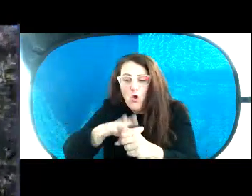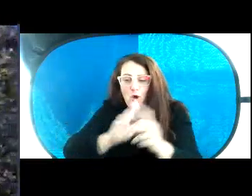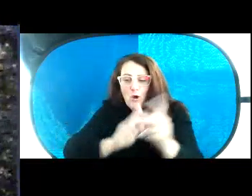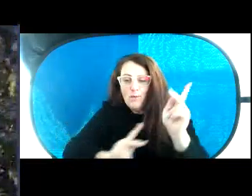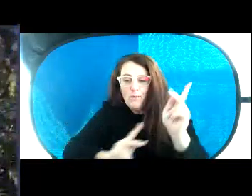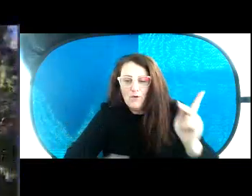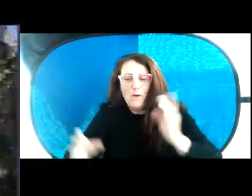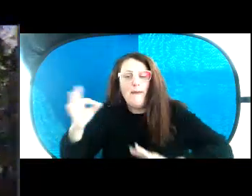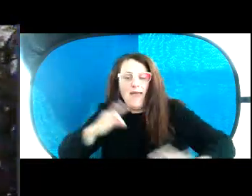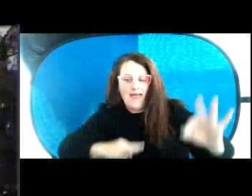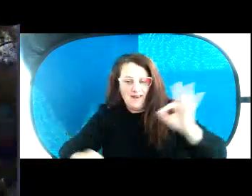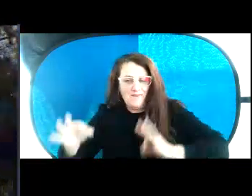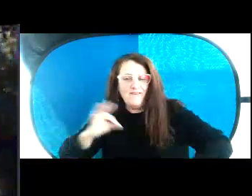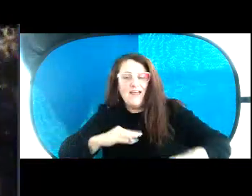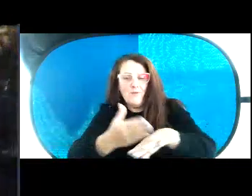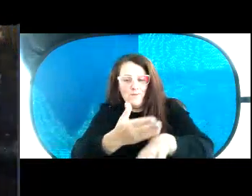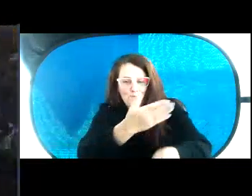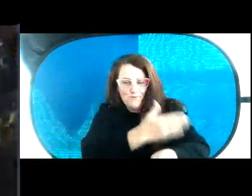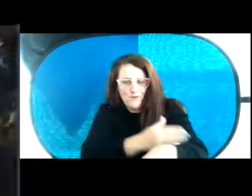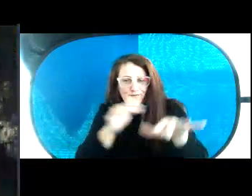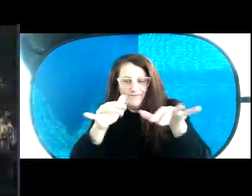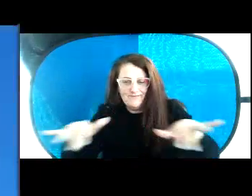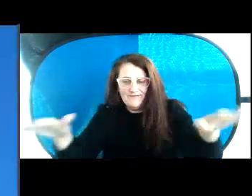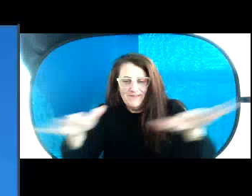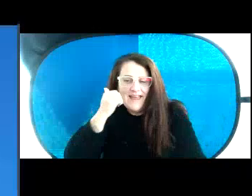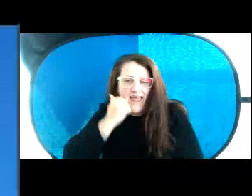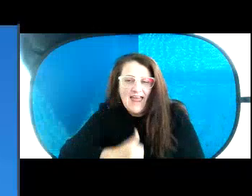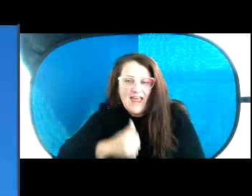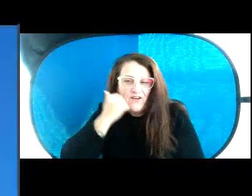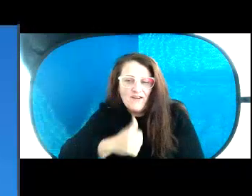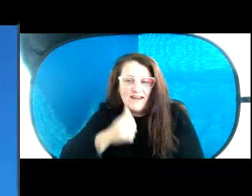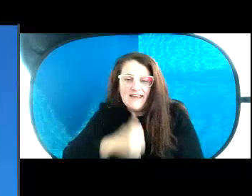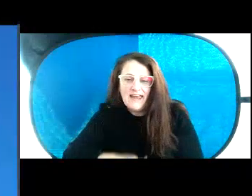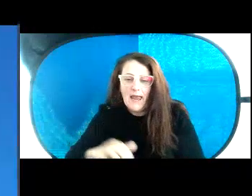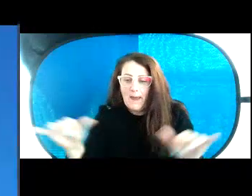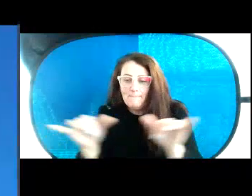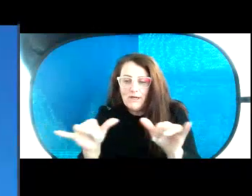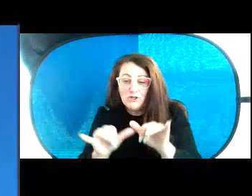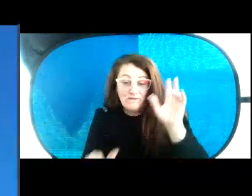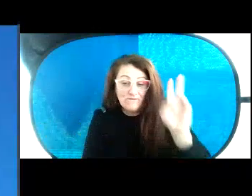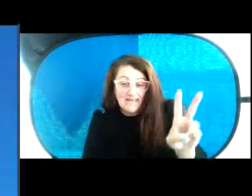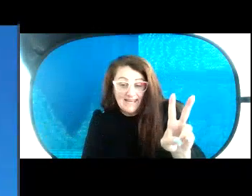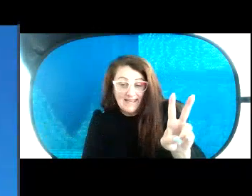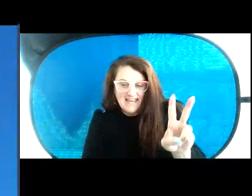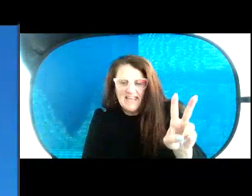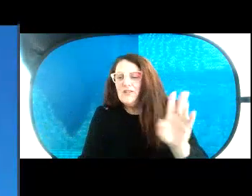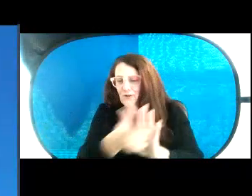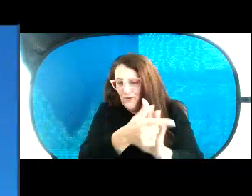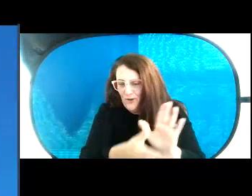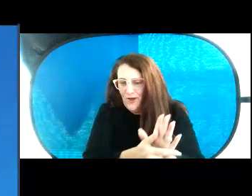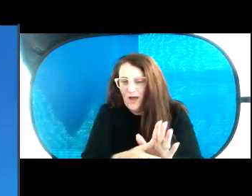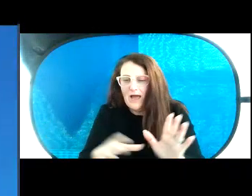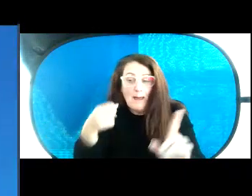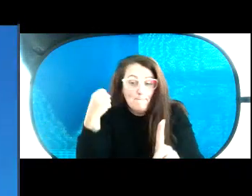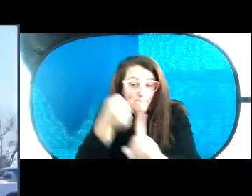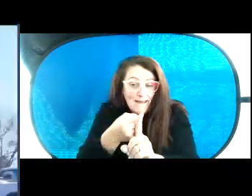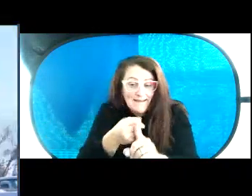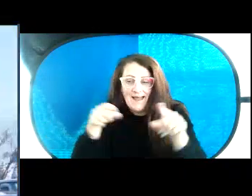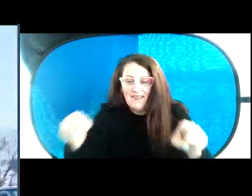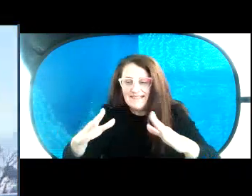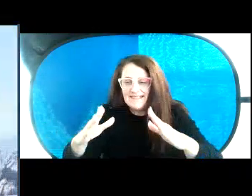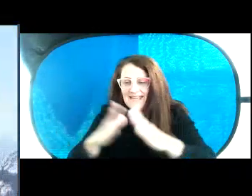these improvements to their local infrastructure every day. Measure V is also making a big impact in this small rural town with